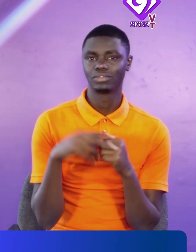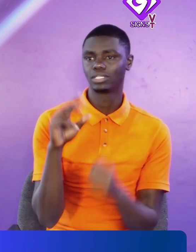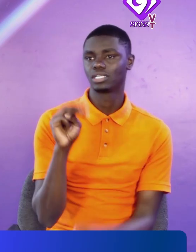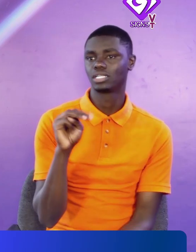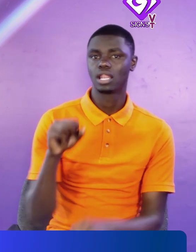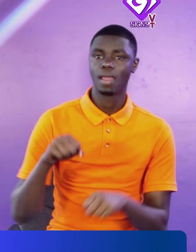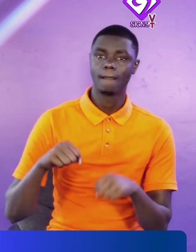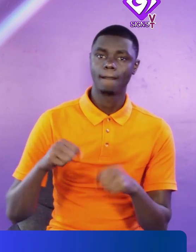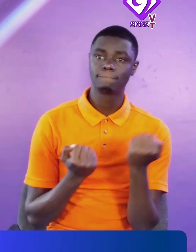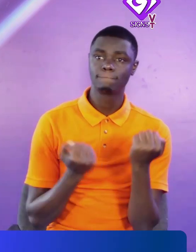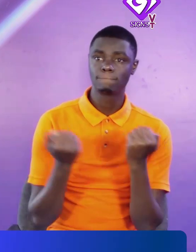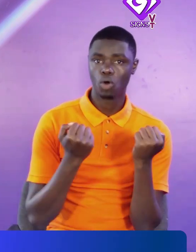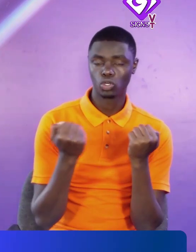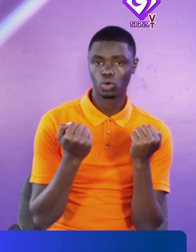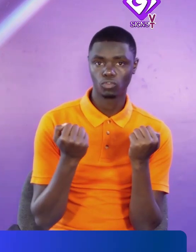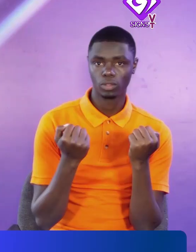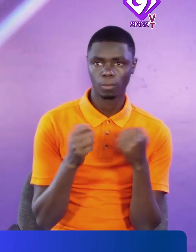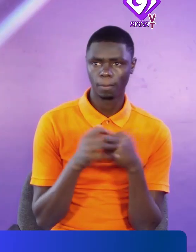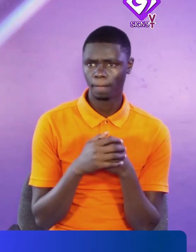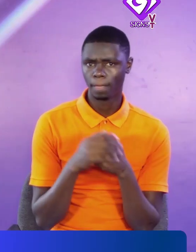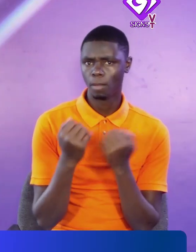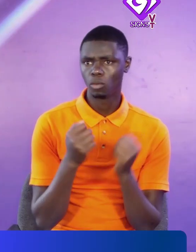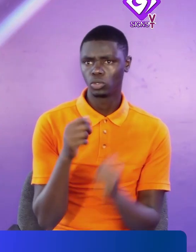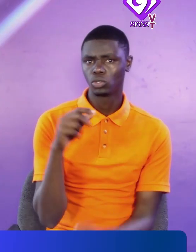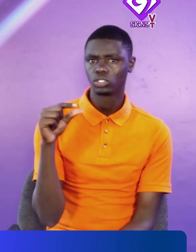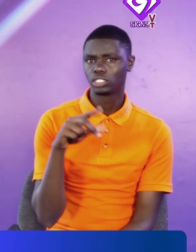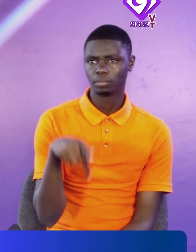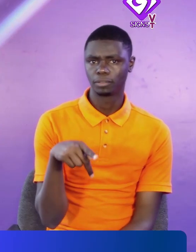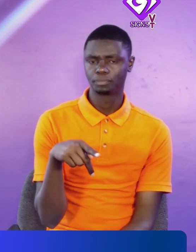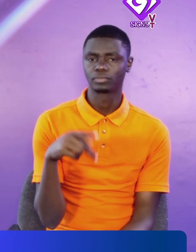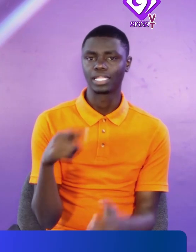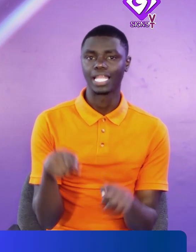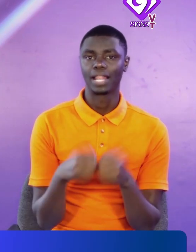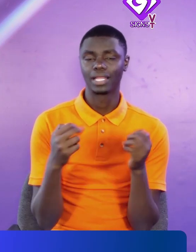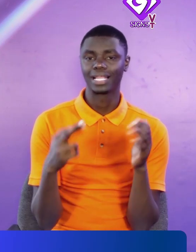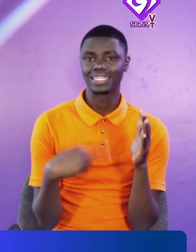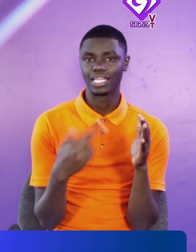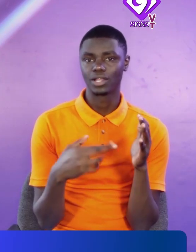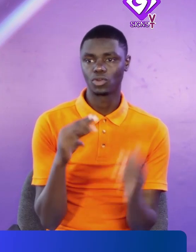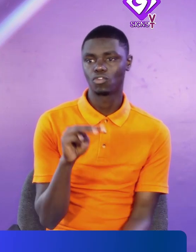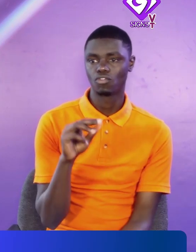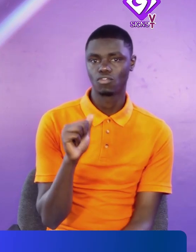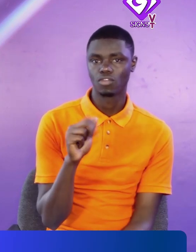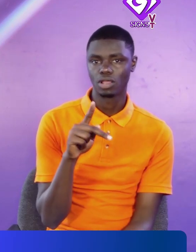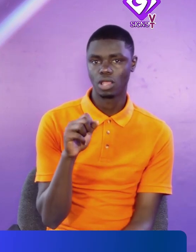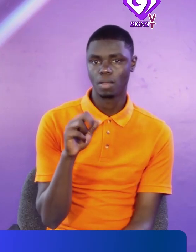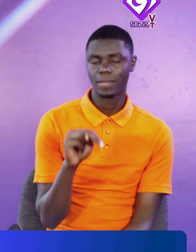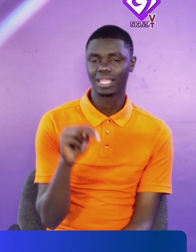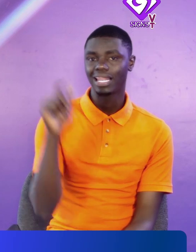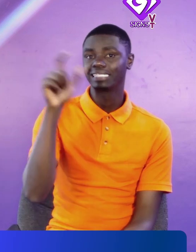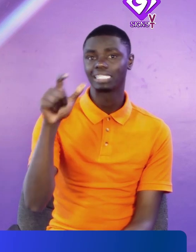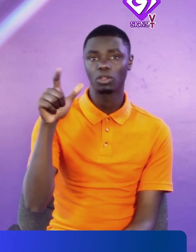9th overall. Amekuwa rekodi ya mse anajulikana kama Valentino Rossi. Huyu ni Muitaliano. Alishinda